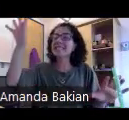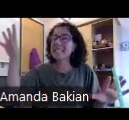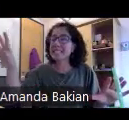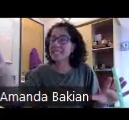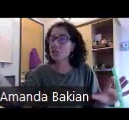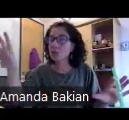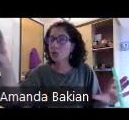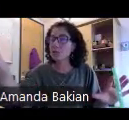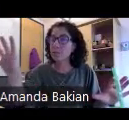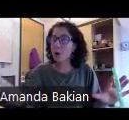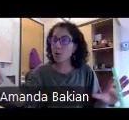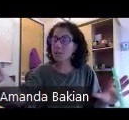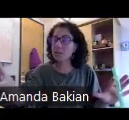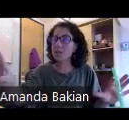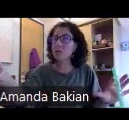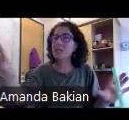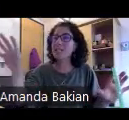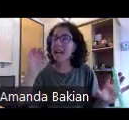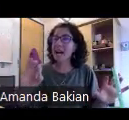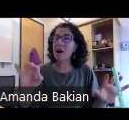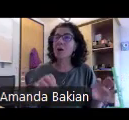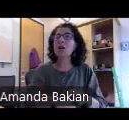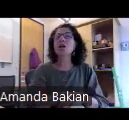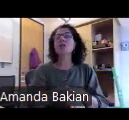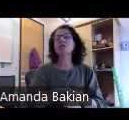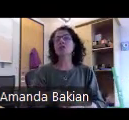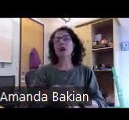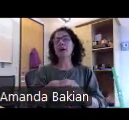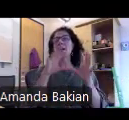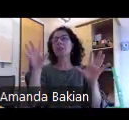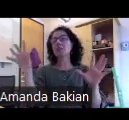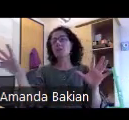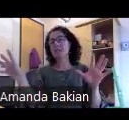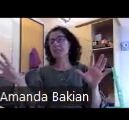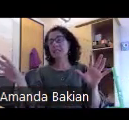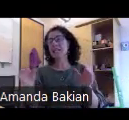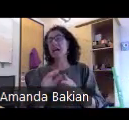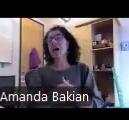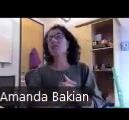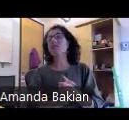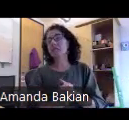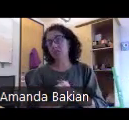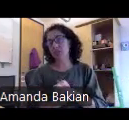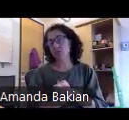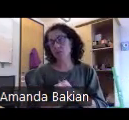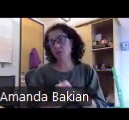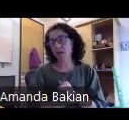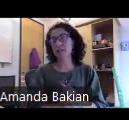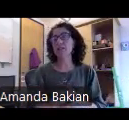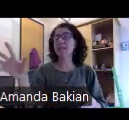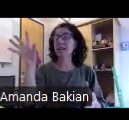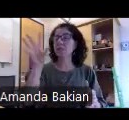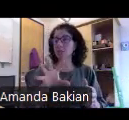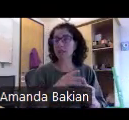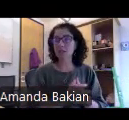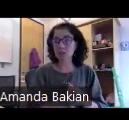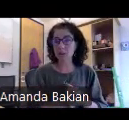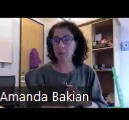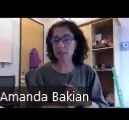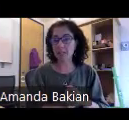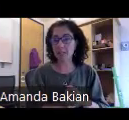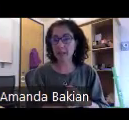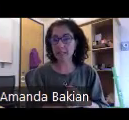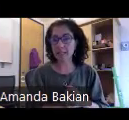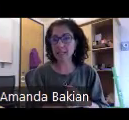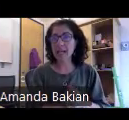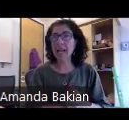have a 16-year-old component. So we now describe health and service needs of 16-year-olds with autism, and that's work that